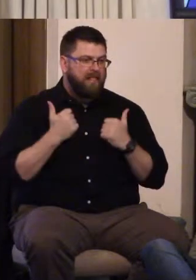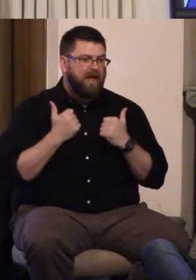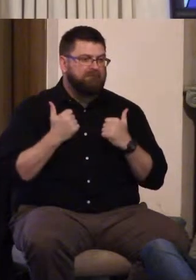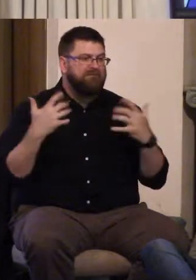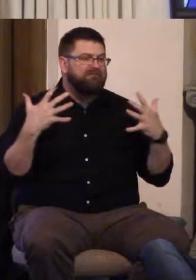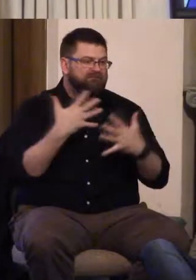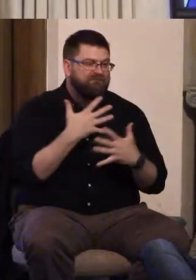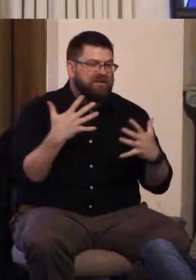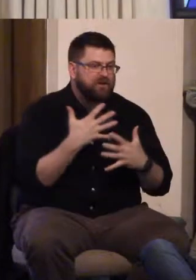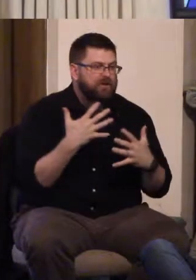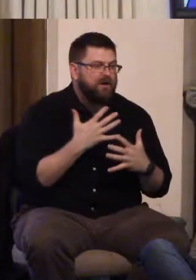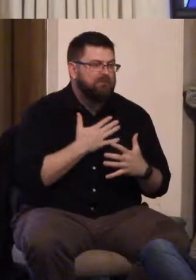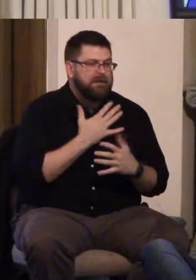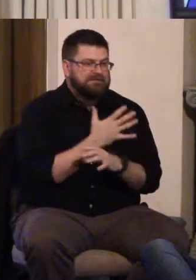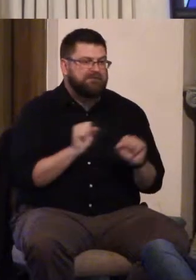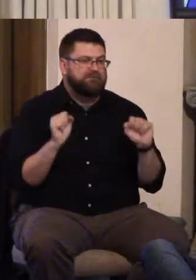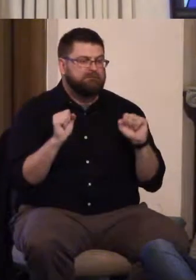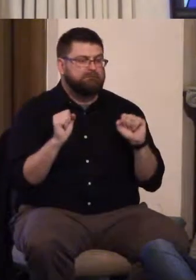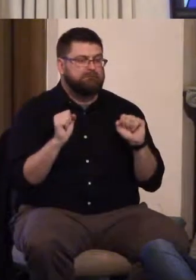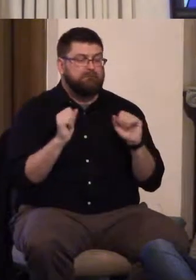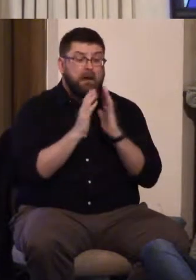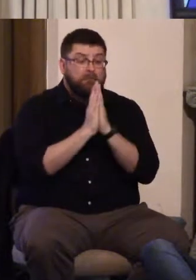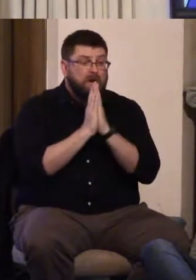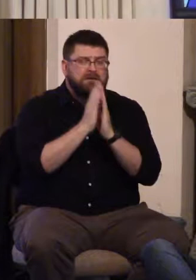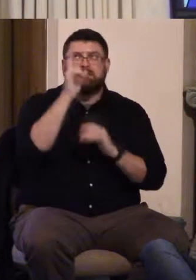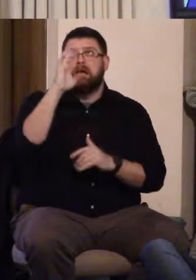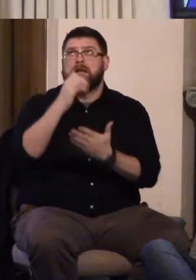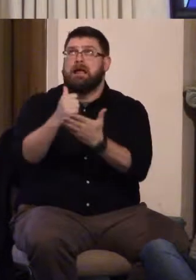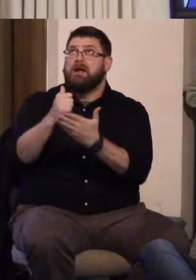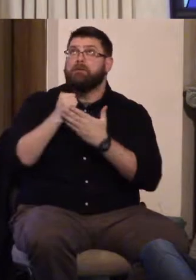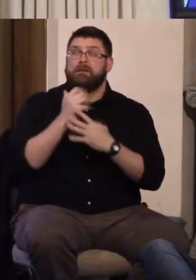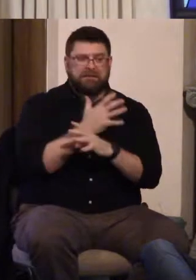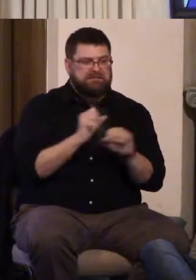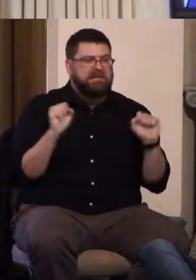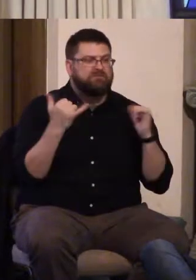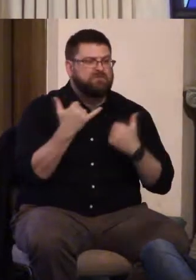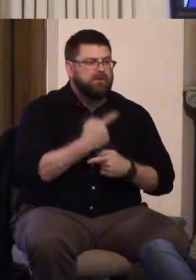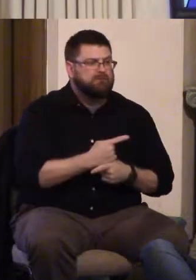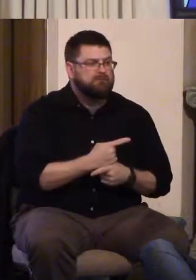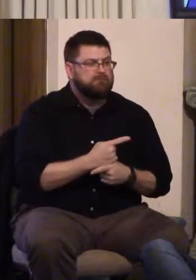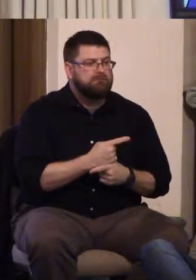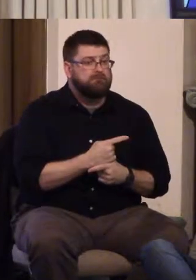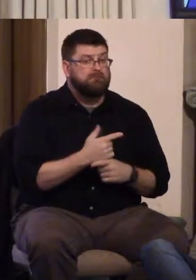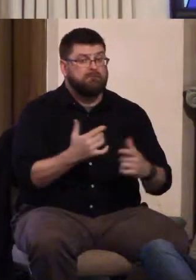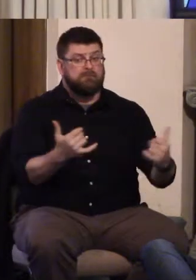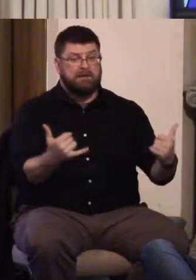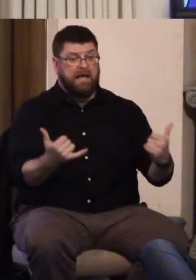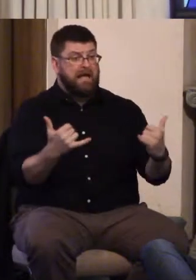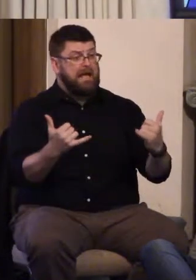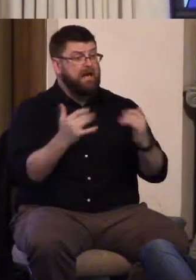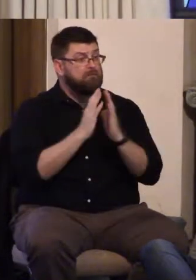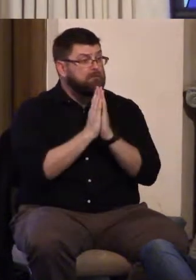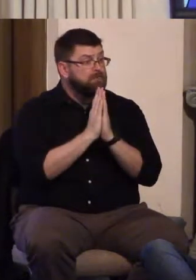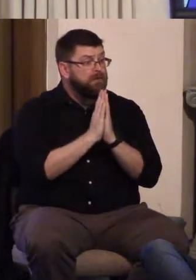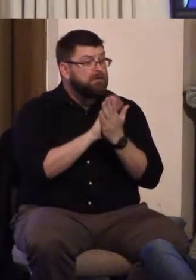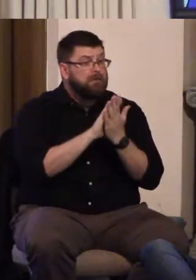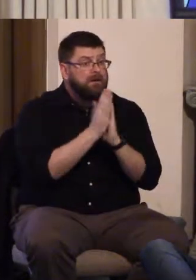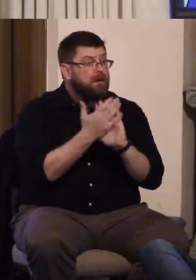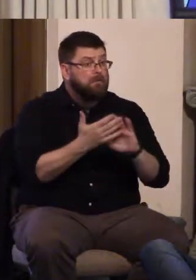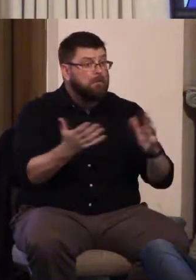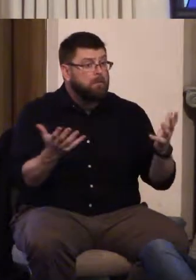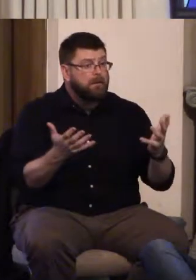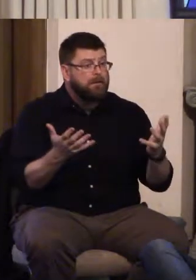safety. My prayer was, God, help me be safe today. Now my prayer